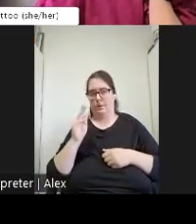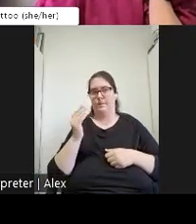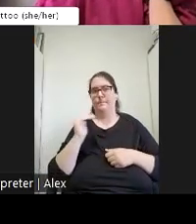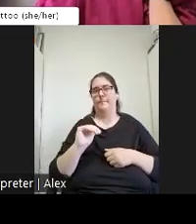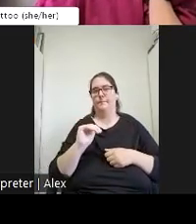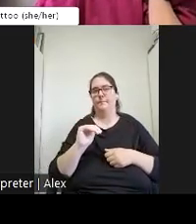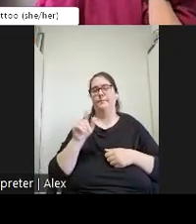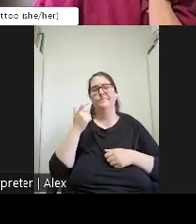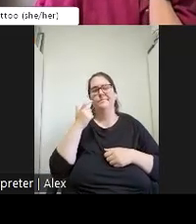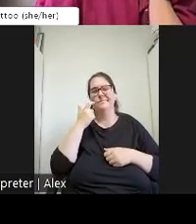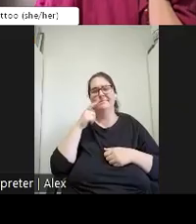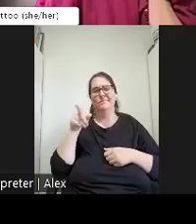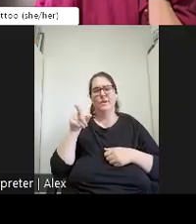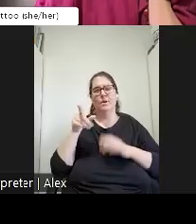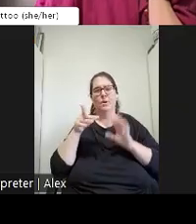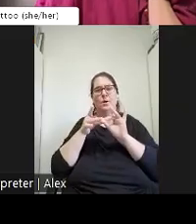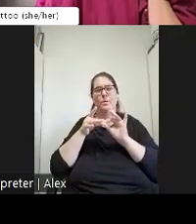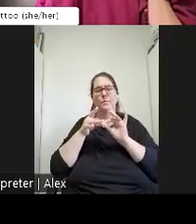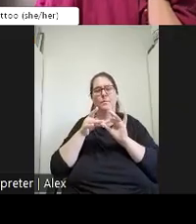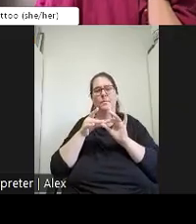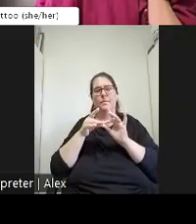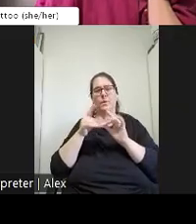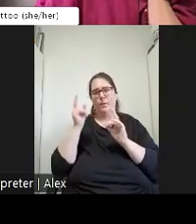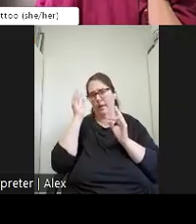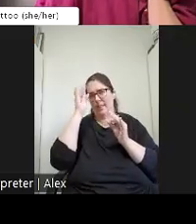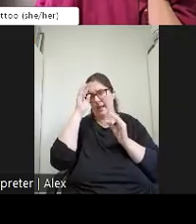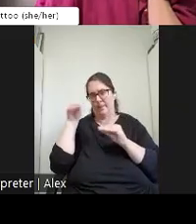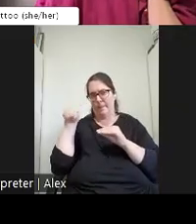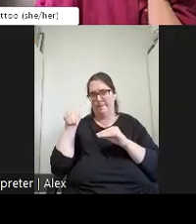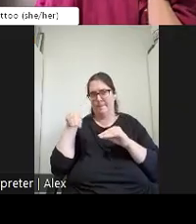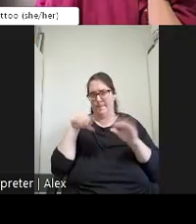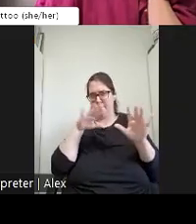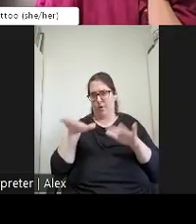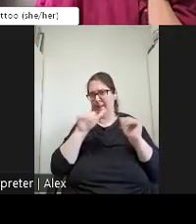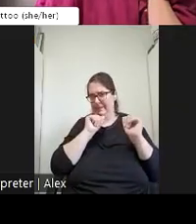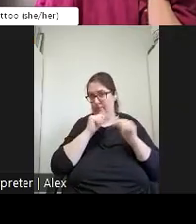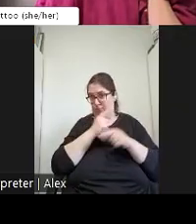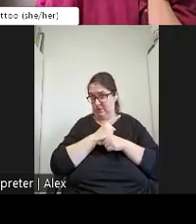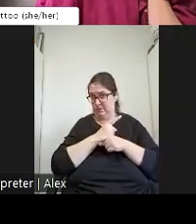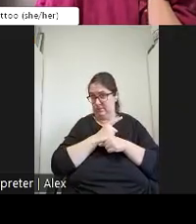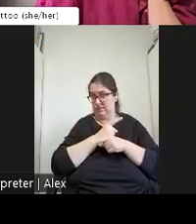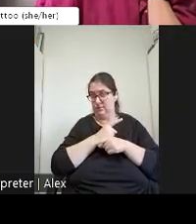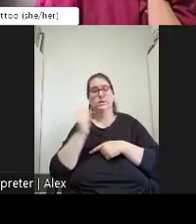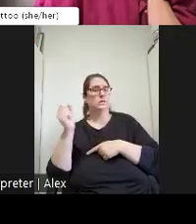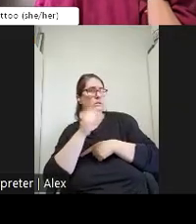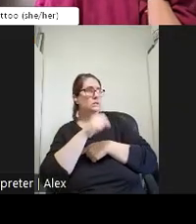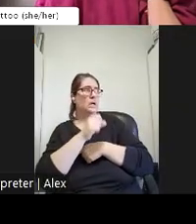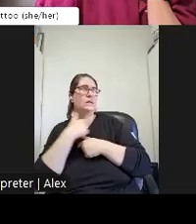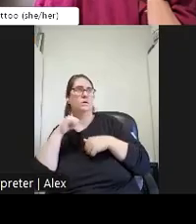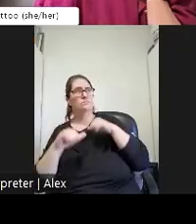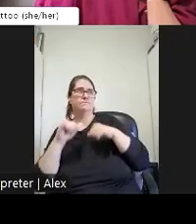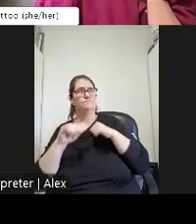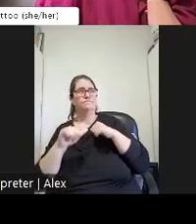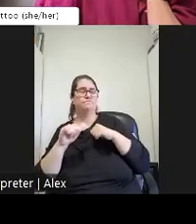You mentioned that you have been thinking of leaving. Is that right? Yes, I'm considering